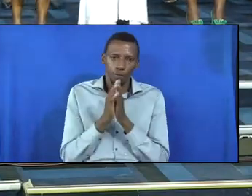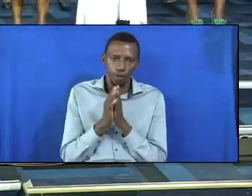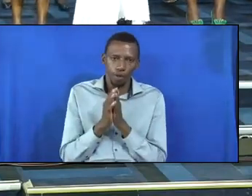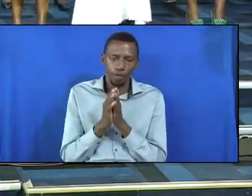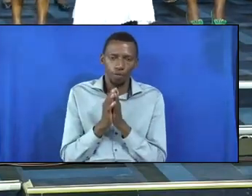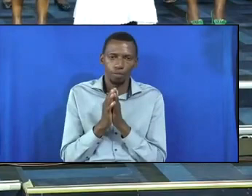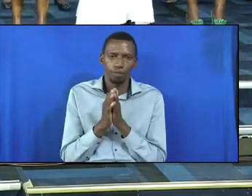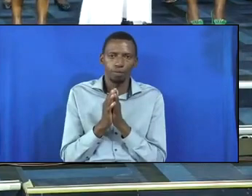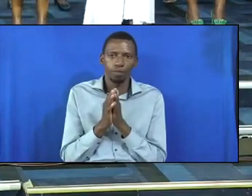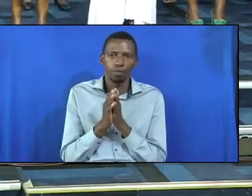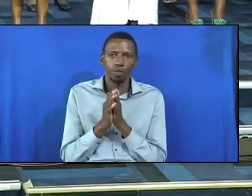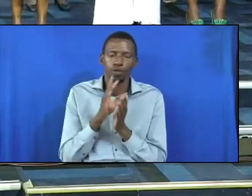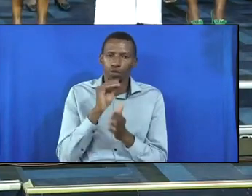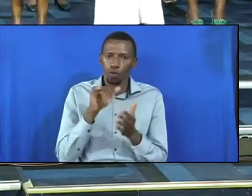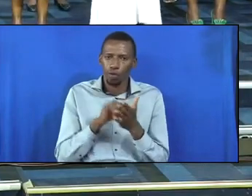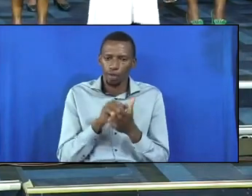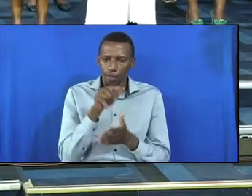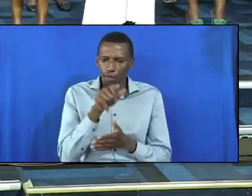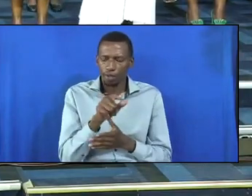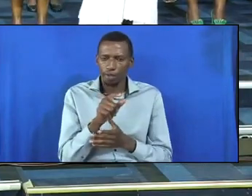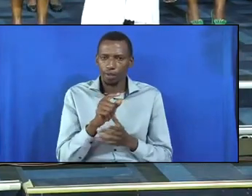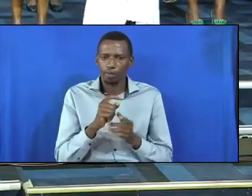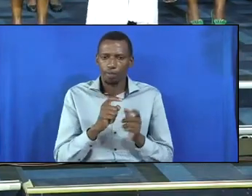that this gift is cultivated.